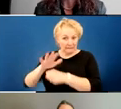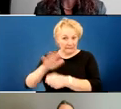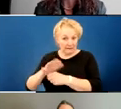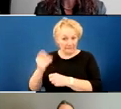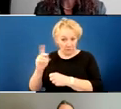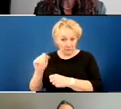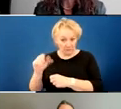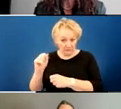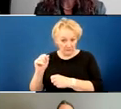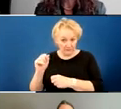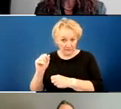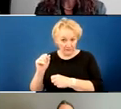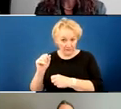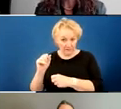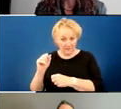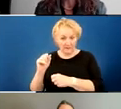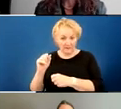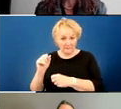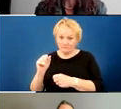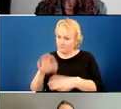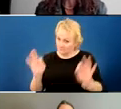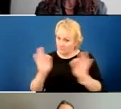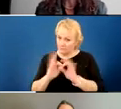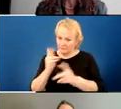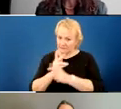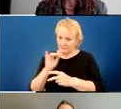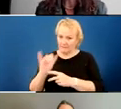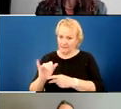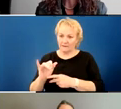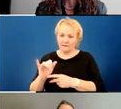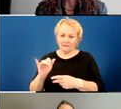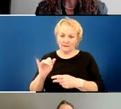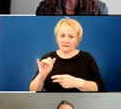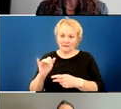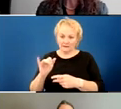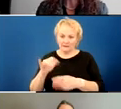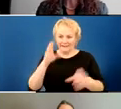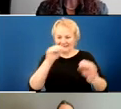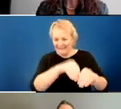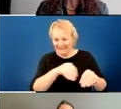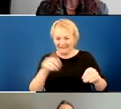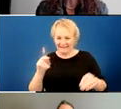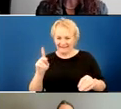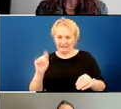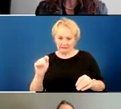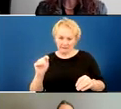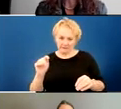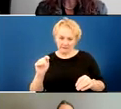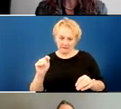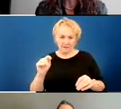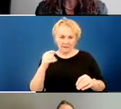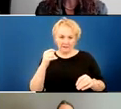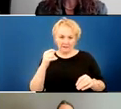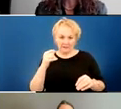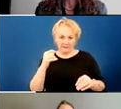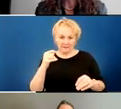have a backup supply of your medication, being able to have that in your kit in case you're not able to grab